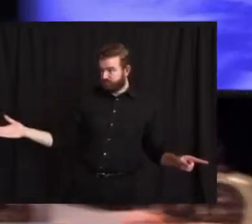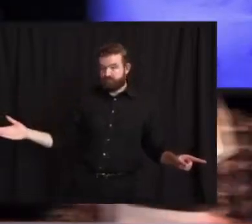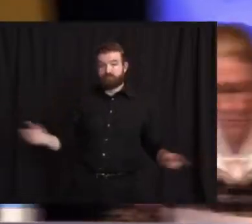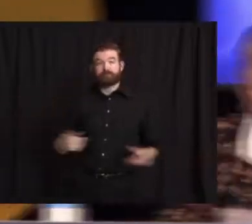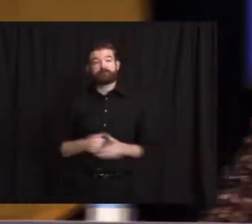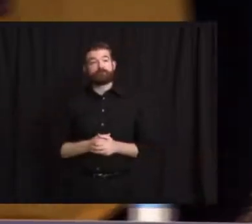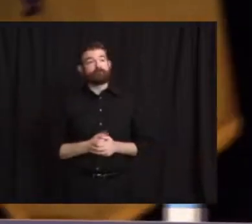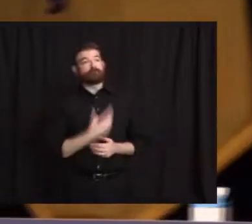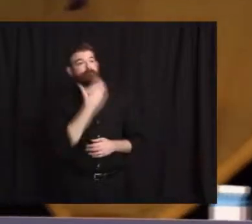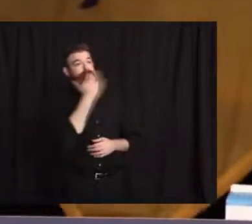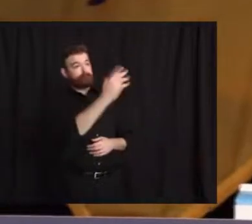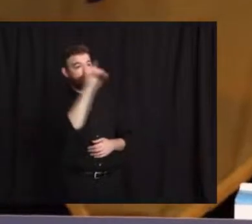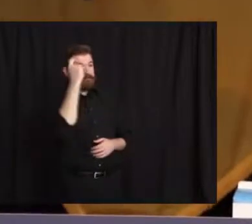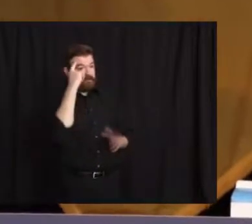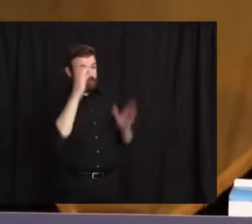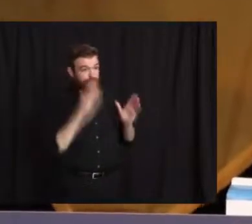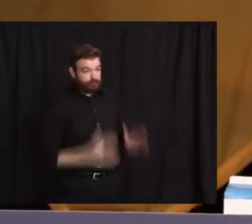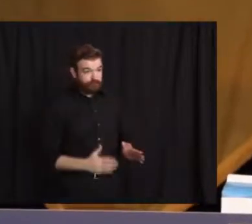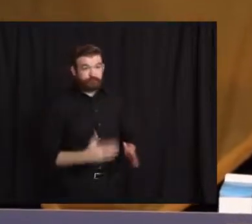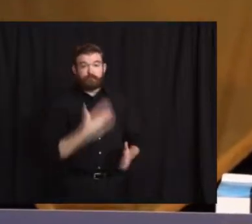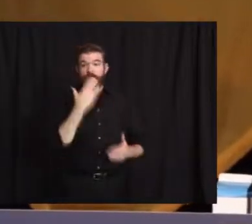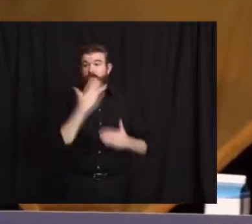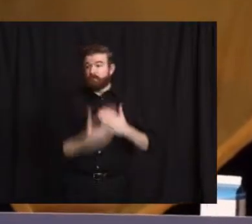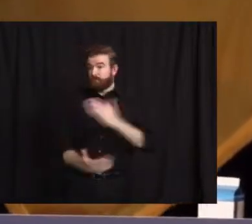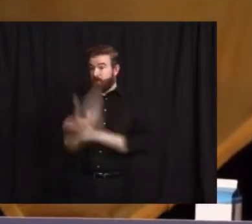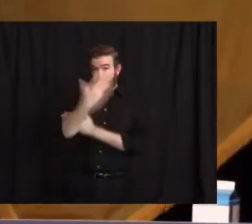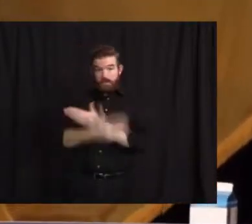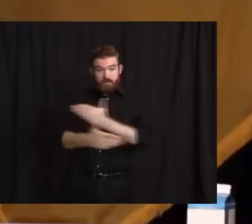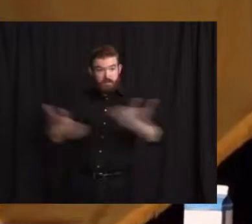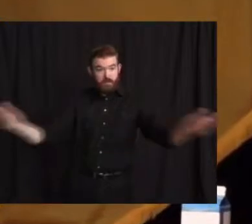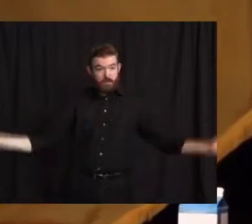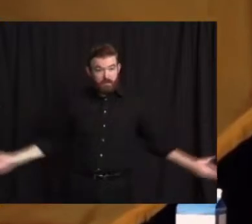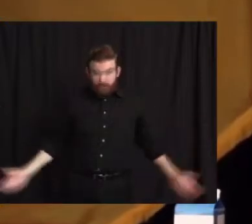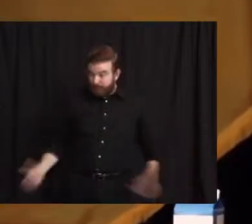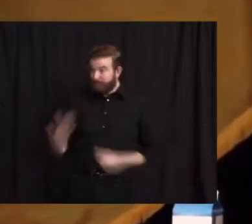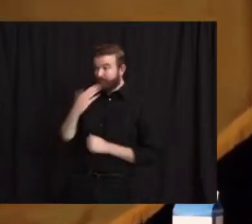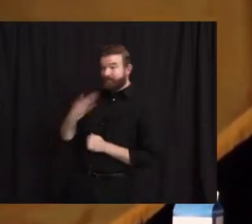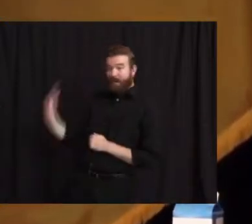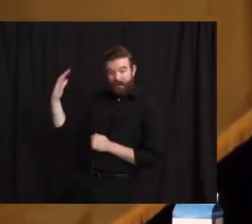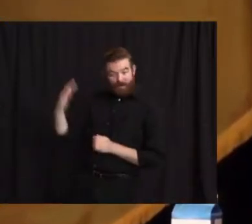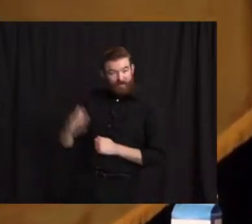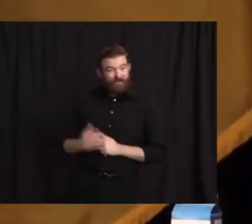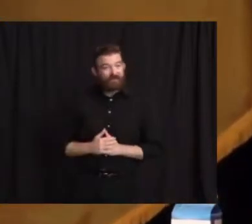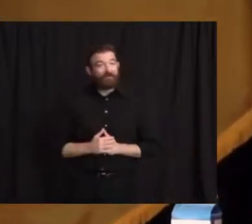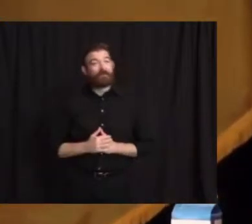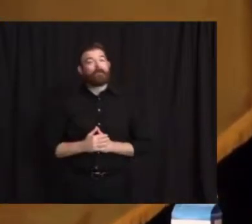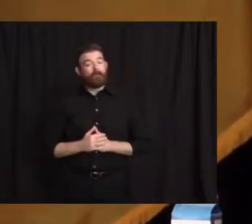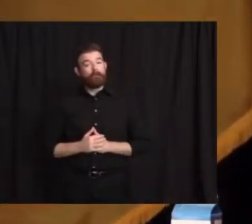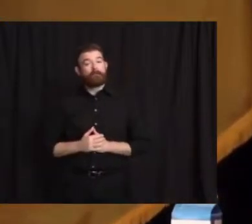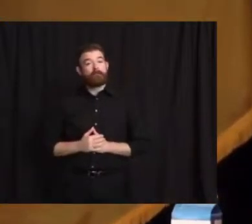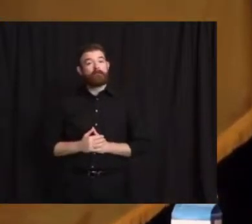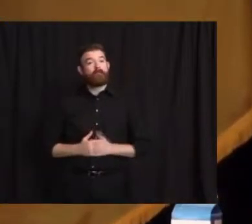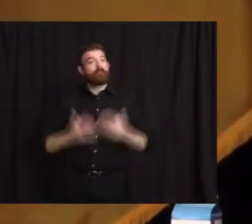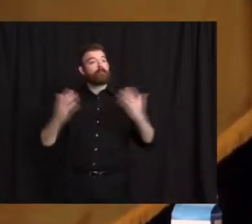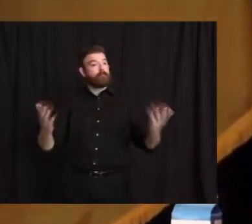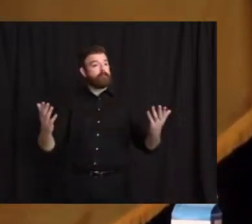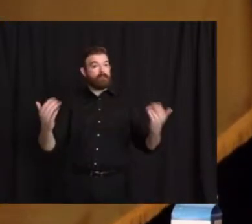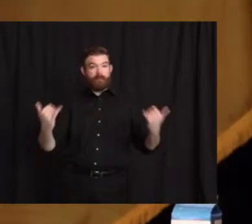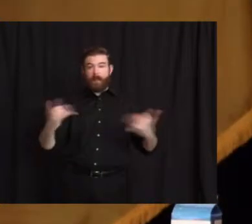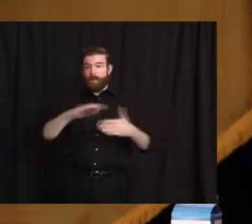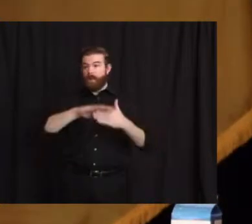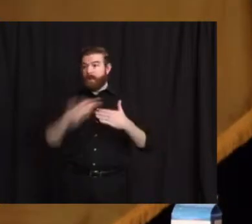Governor. And good morning, everyone. Good morning. Good morning. As we prepare for the Memorial Day holiday